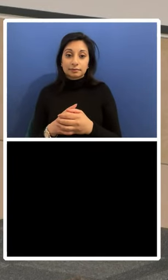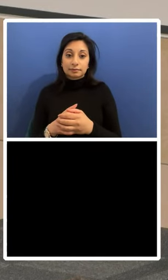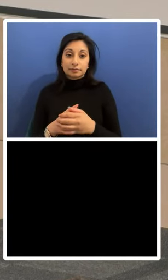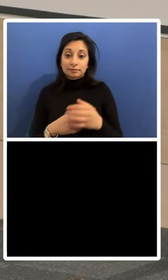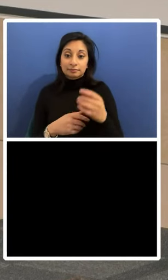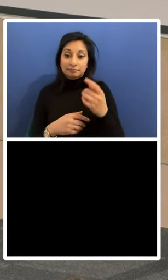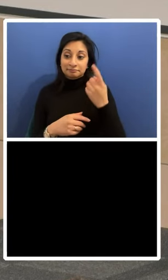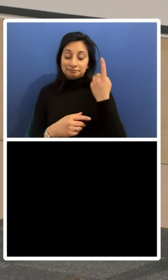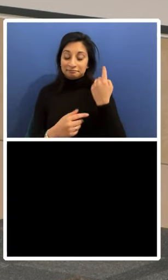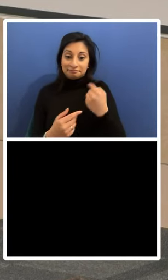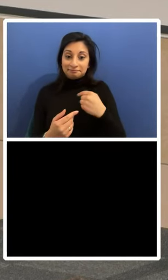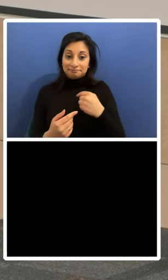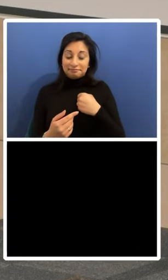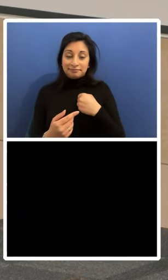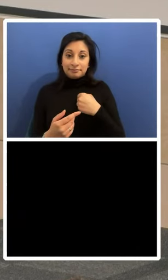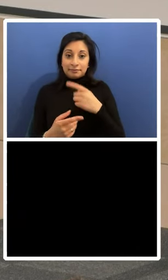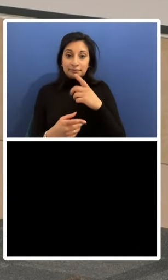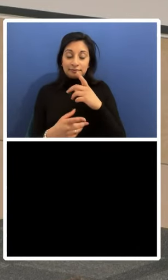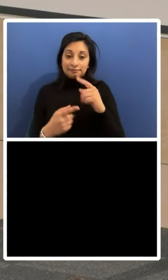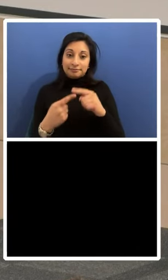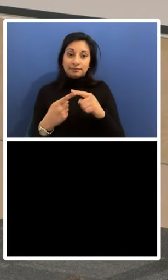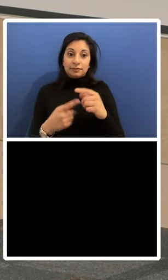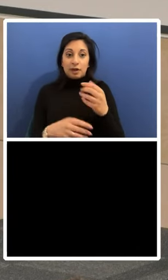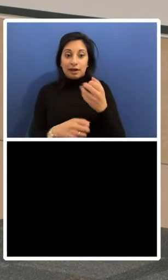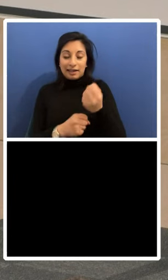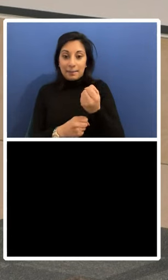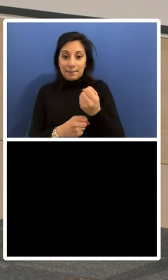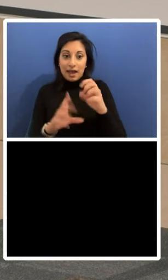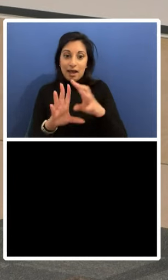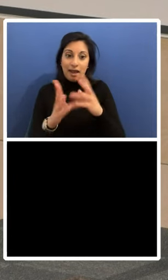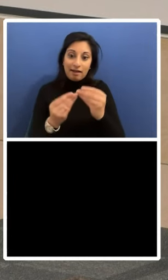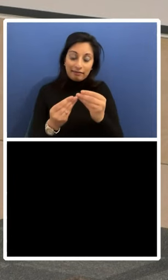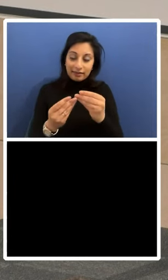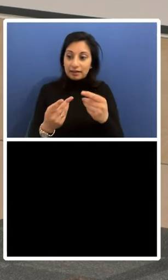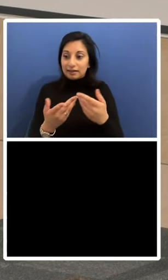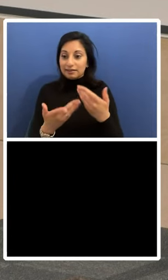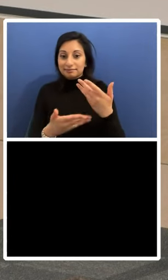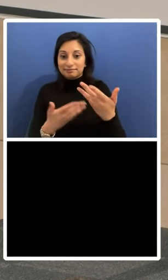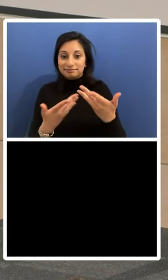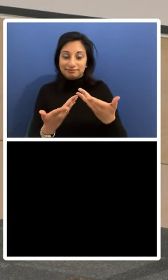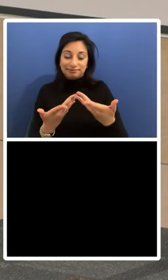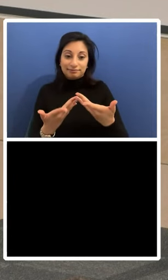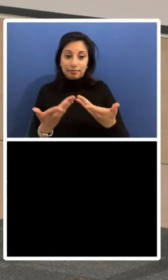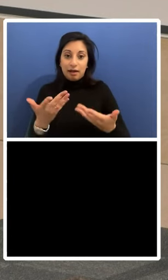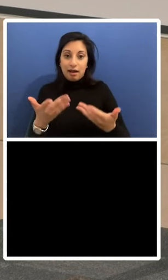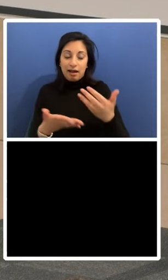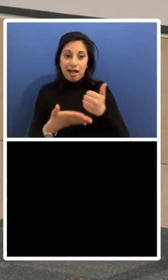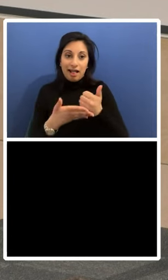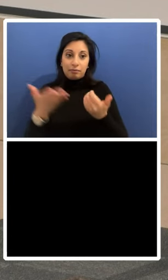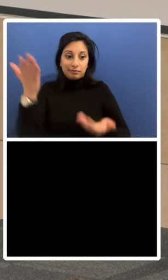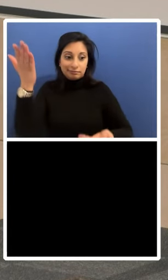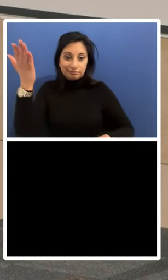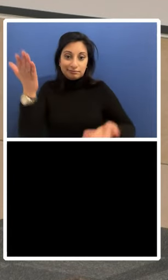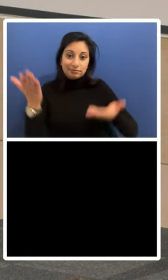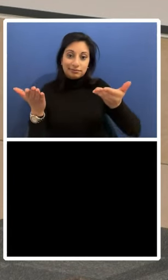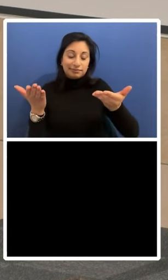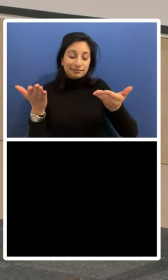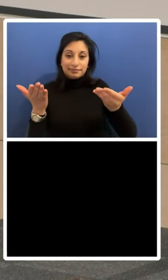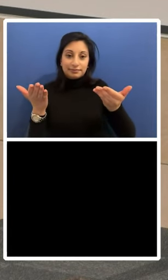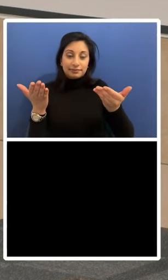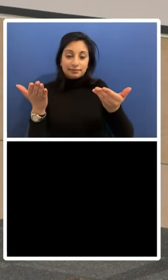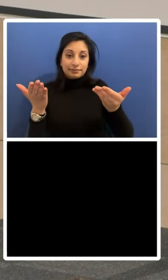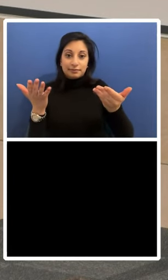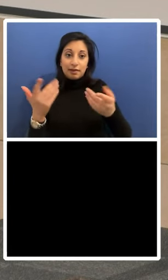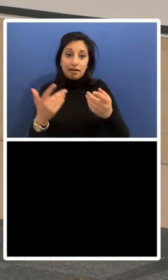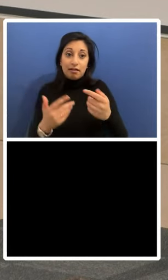two, designs the whole thing, number three, implements the whole thing. You know, this is going to be, you know, I am, what I have is much more